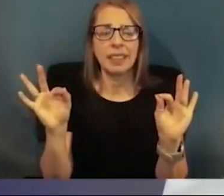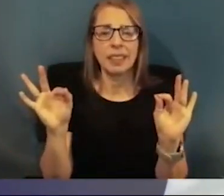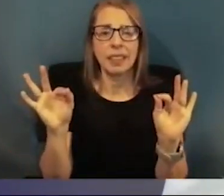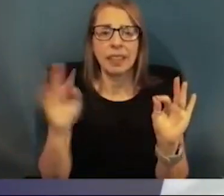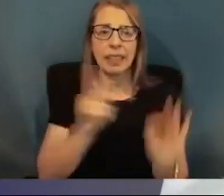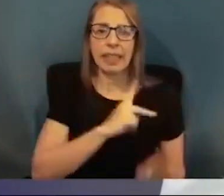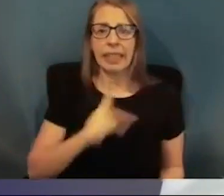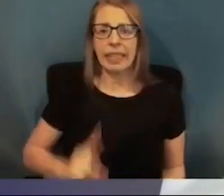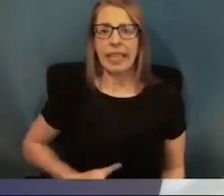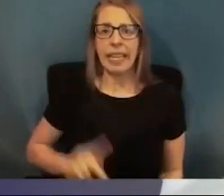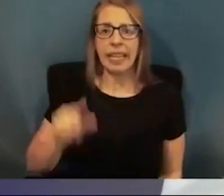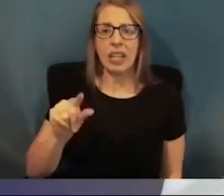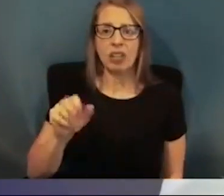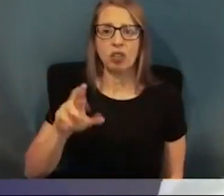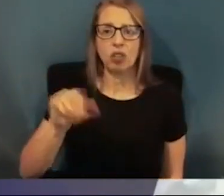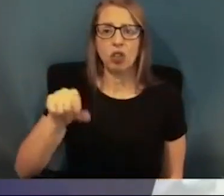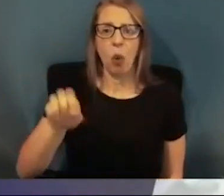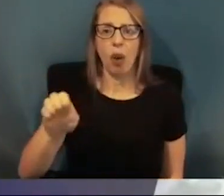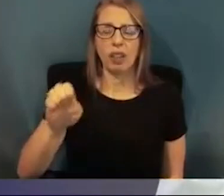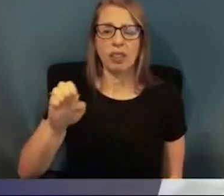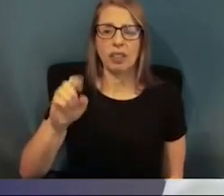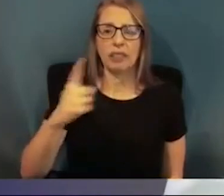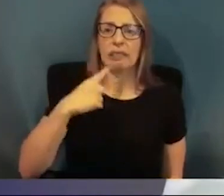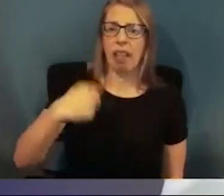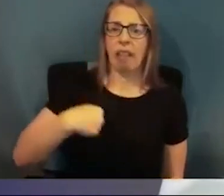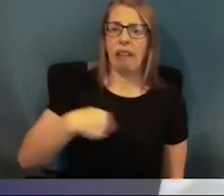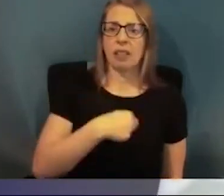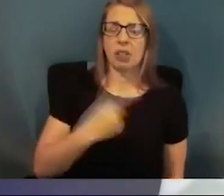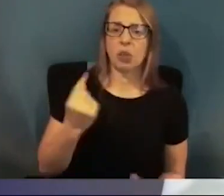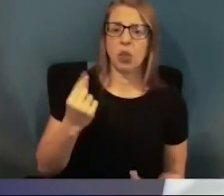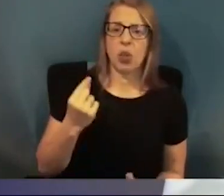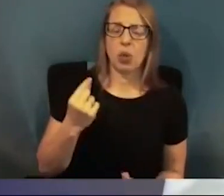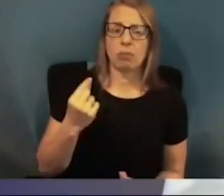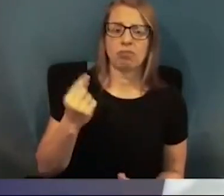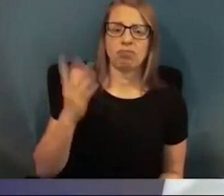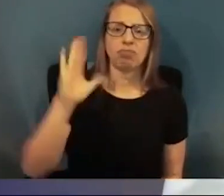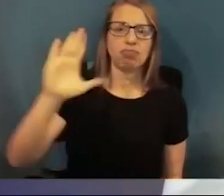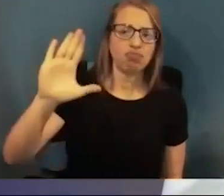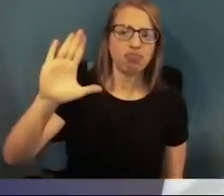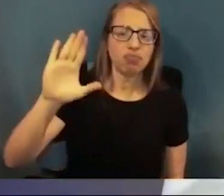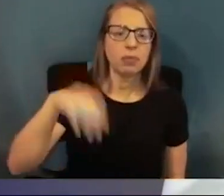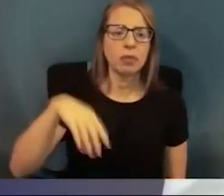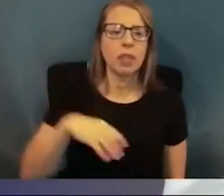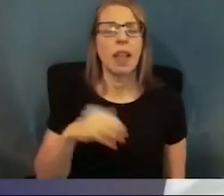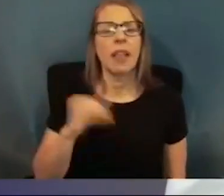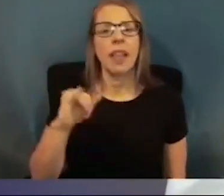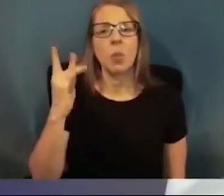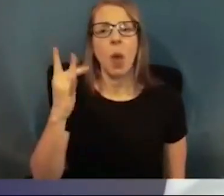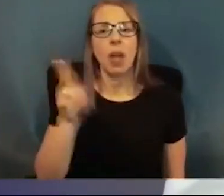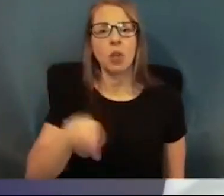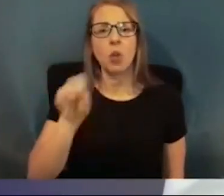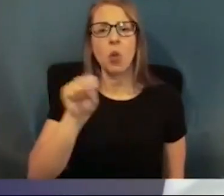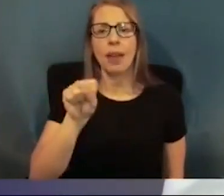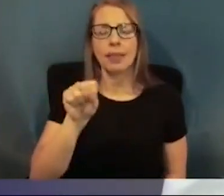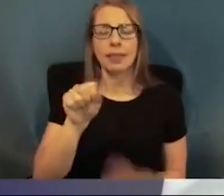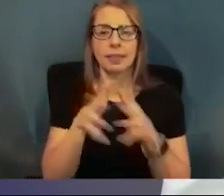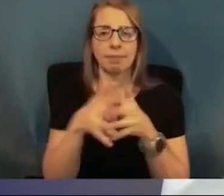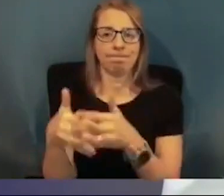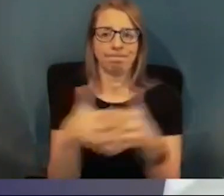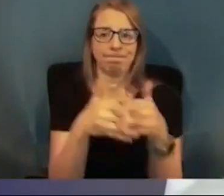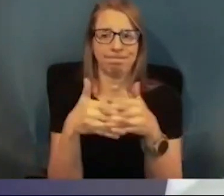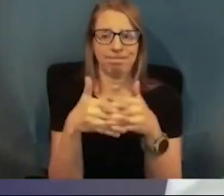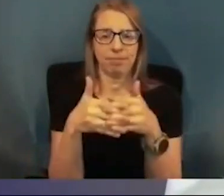telling us what to do, and so that's why we have these United States of America, and that DNA